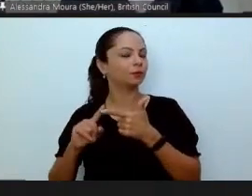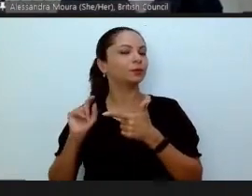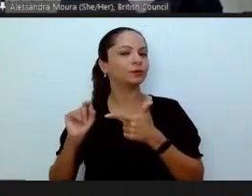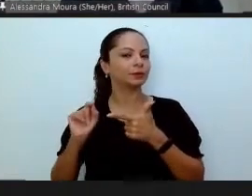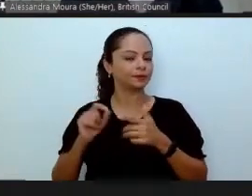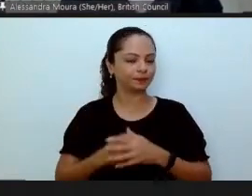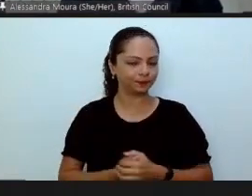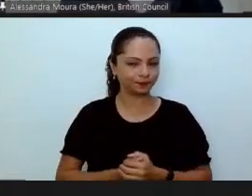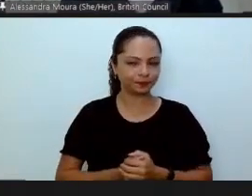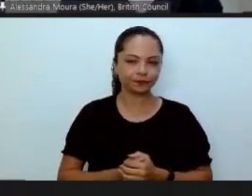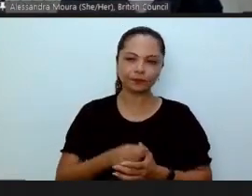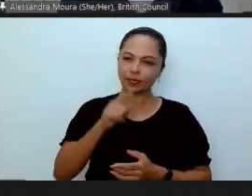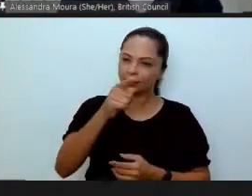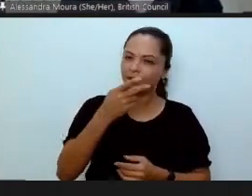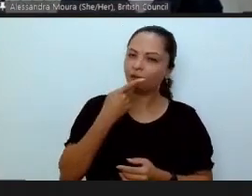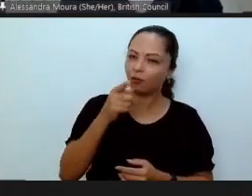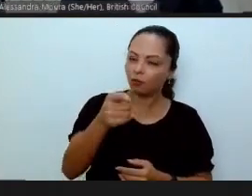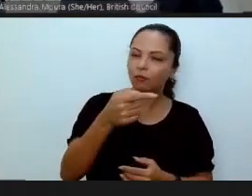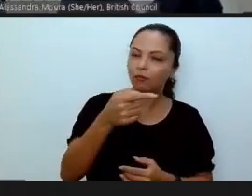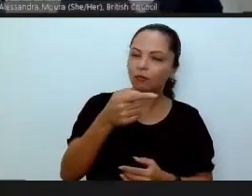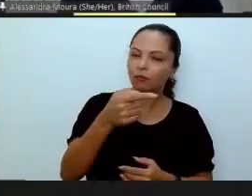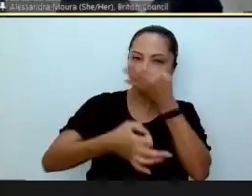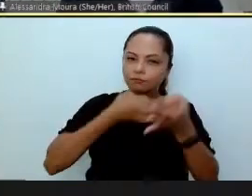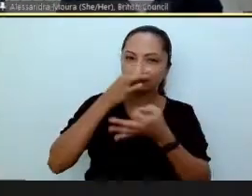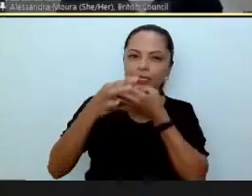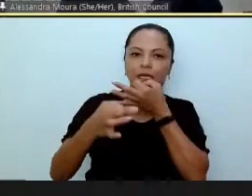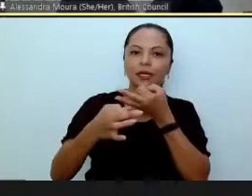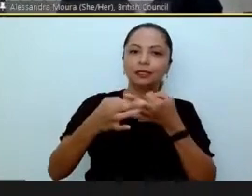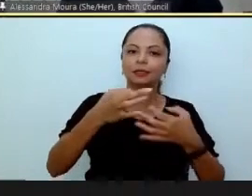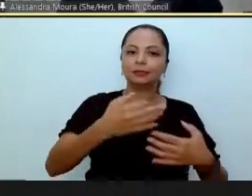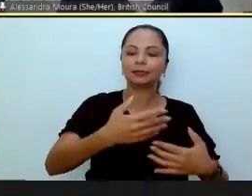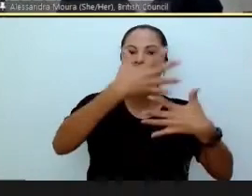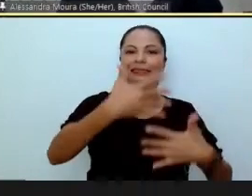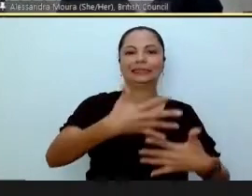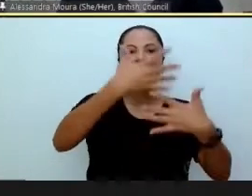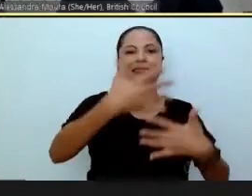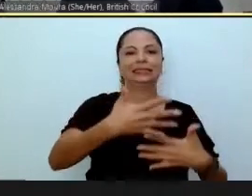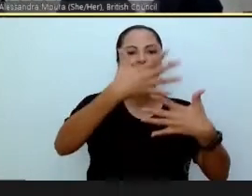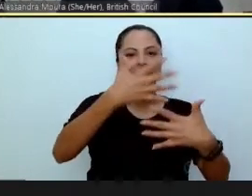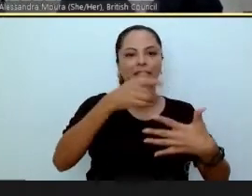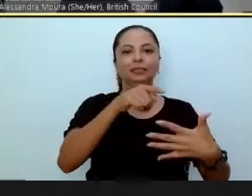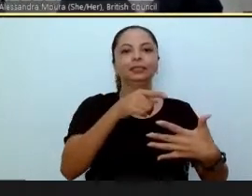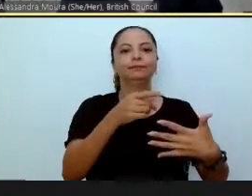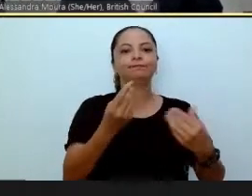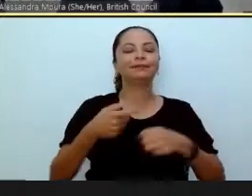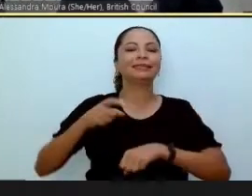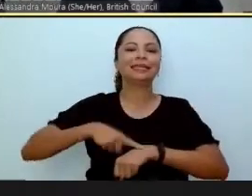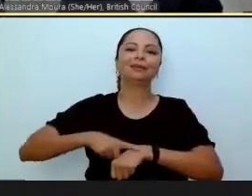time if we don't move on. So what comments are there?